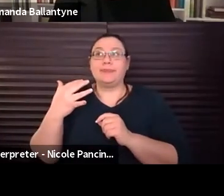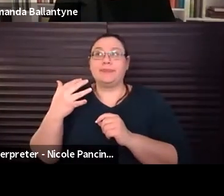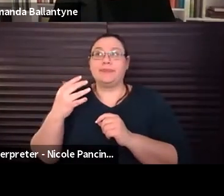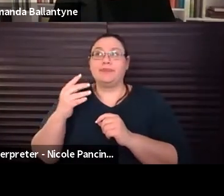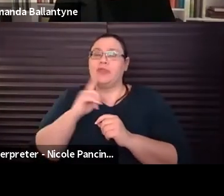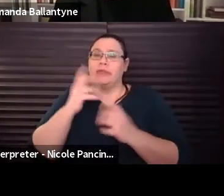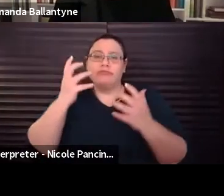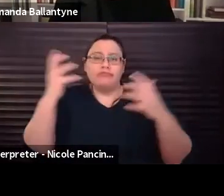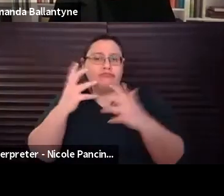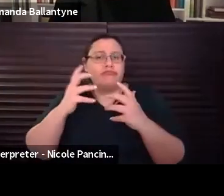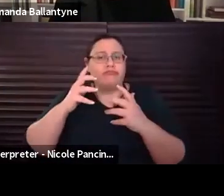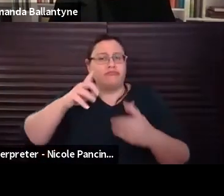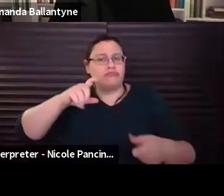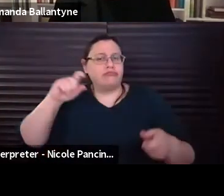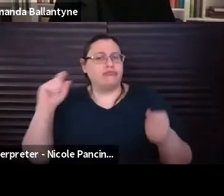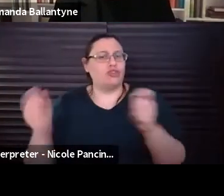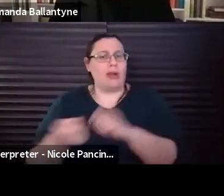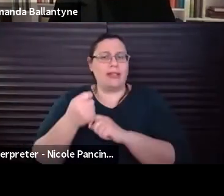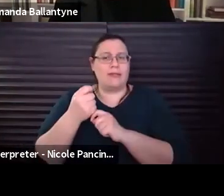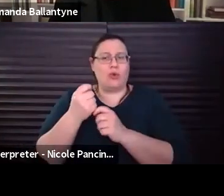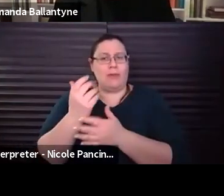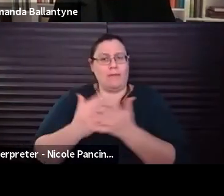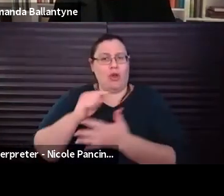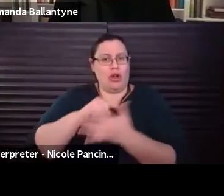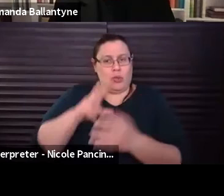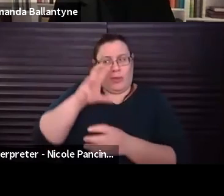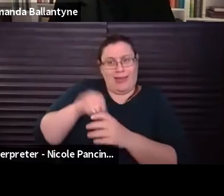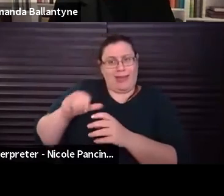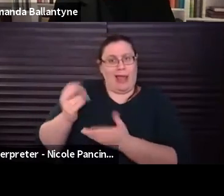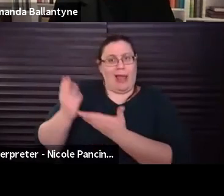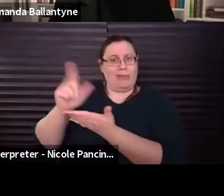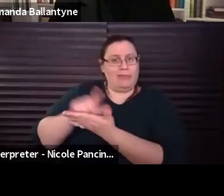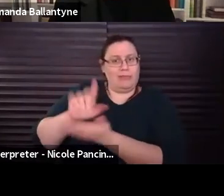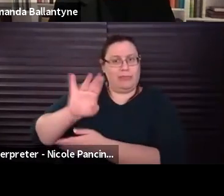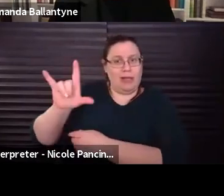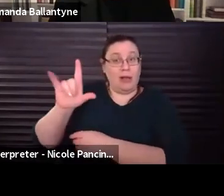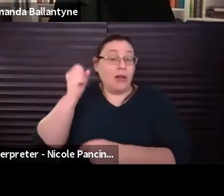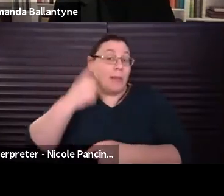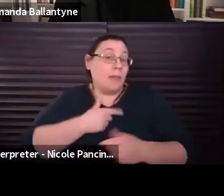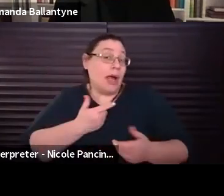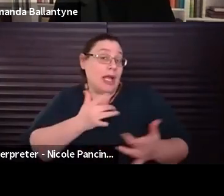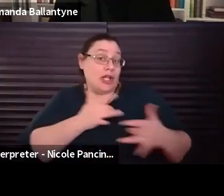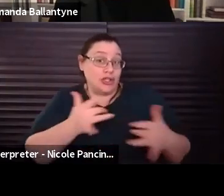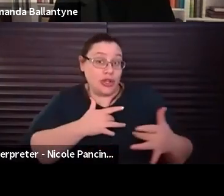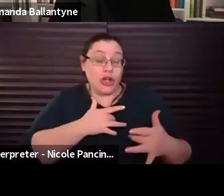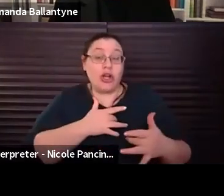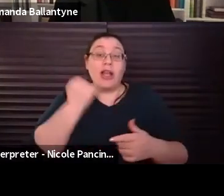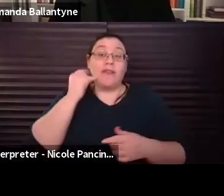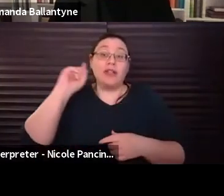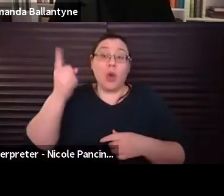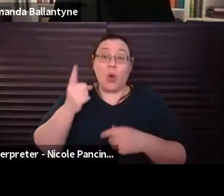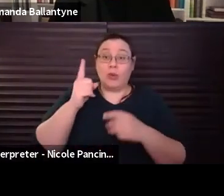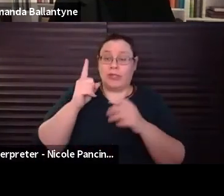and transformative pieces within this bill. But again, my concern is that if we really only address this